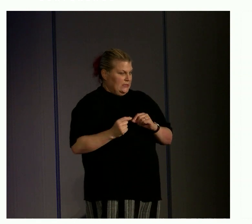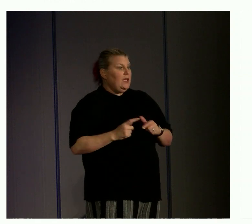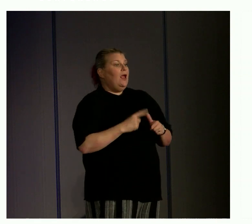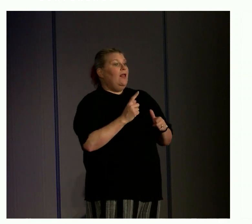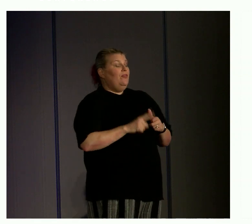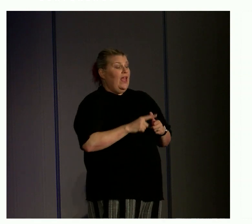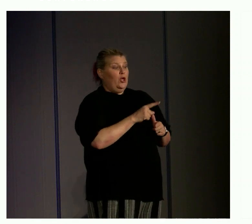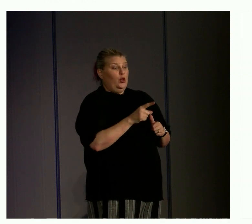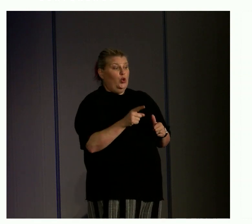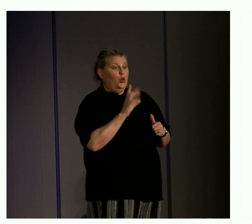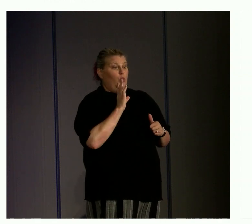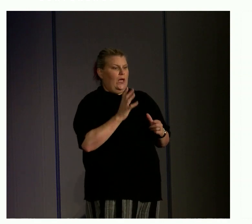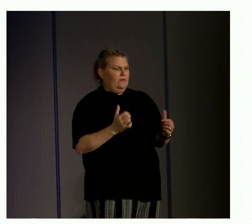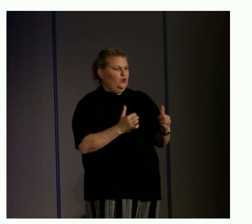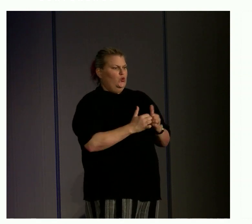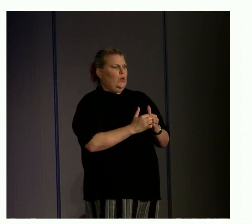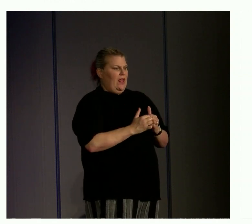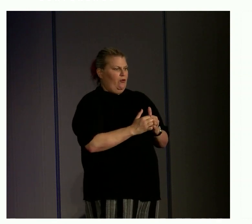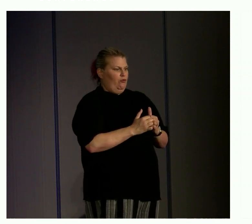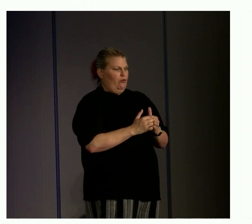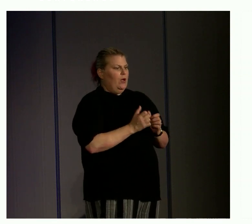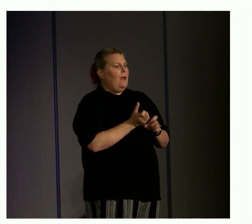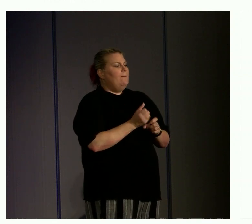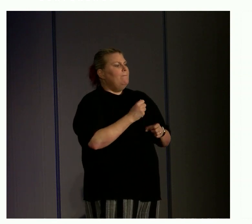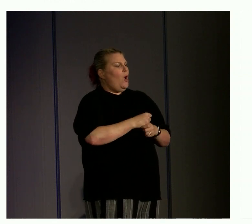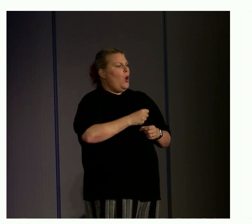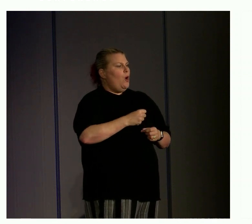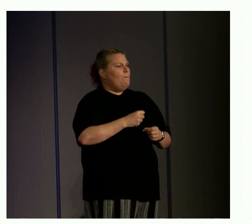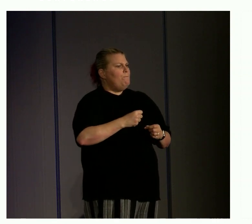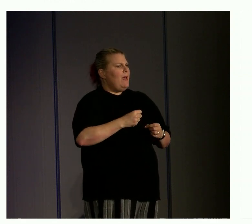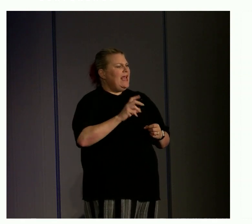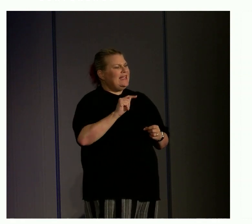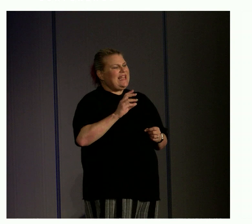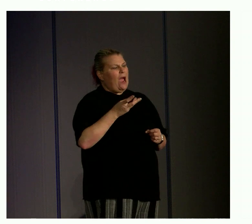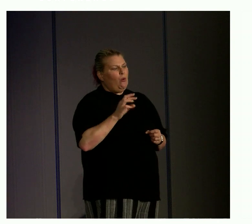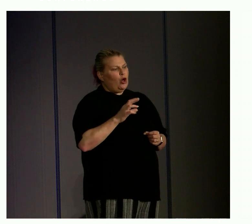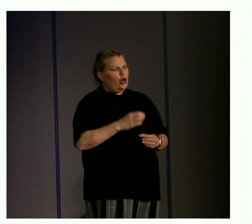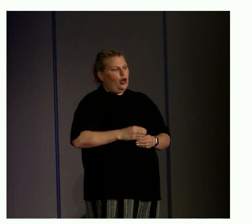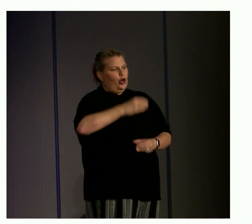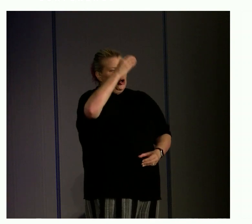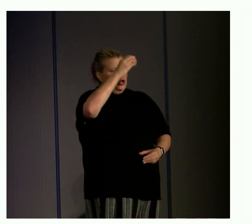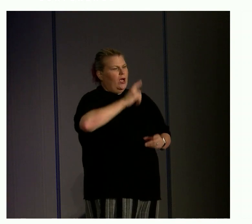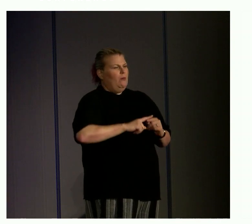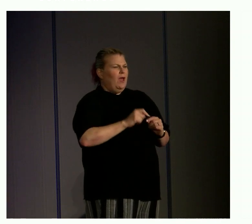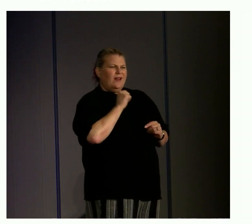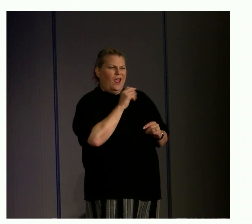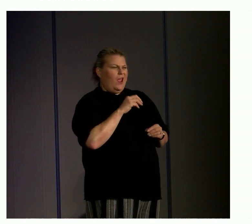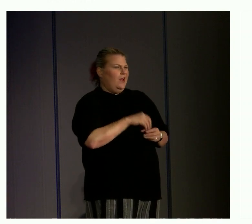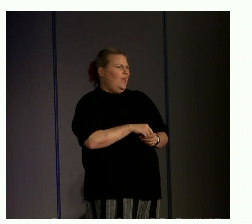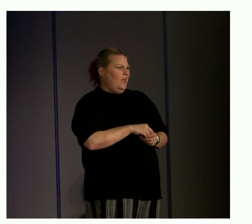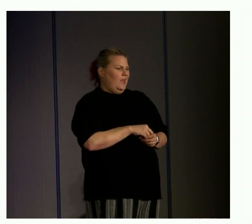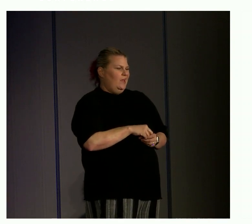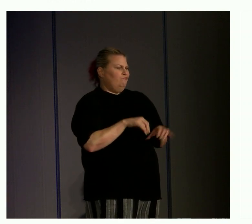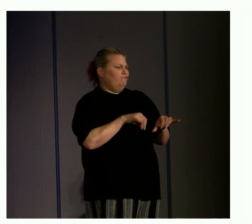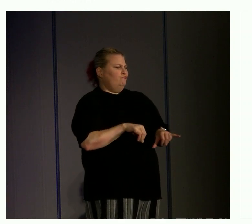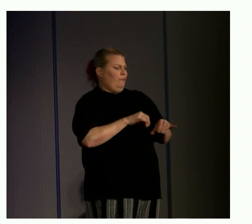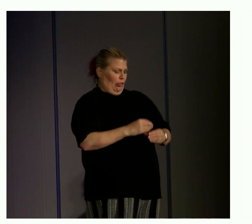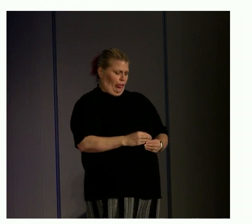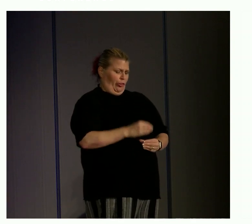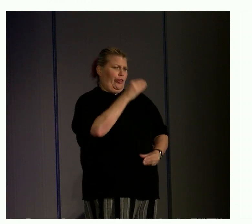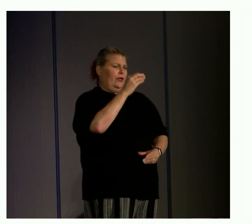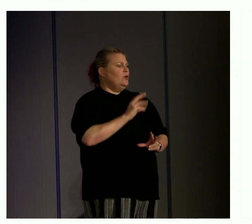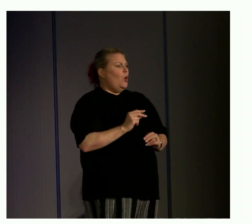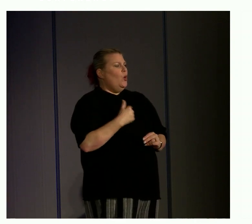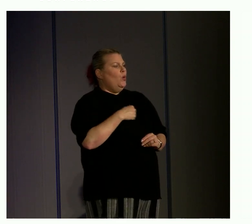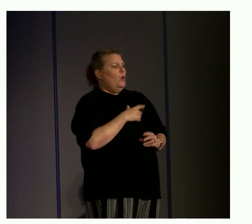And then you will have together to make a tower, but not in the conventional way. We would like you to make